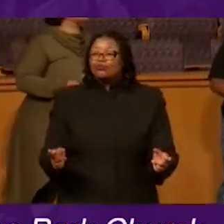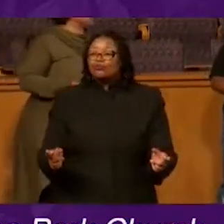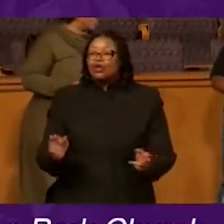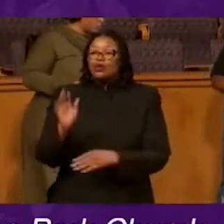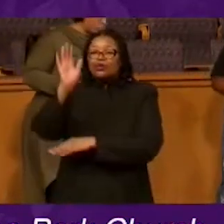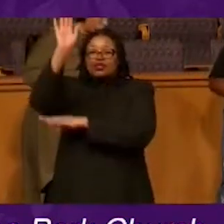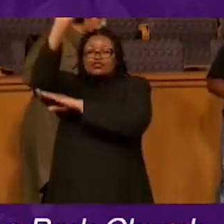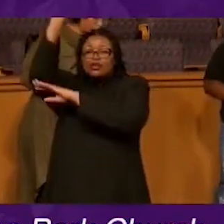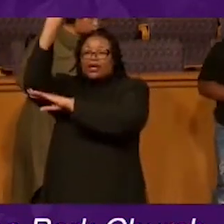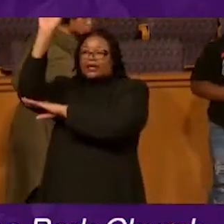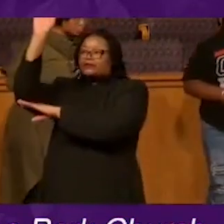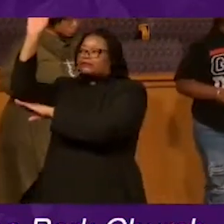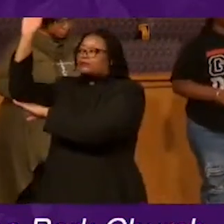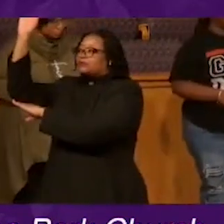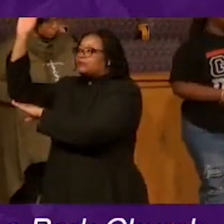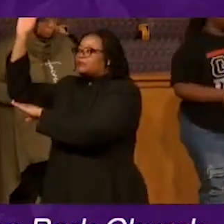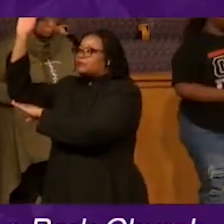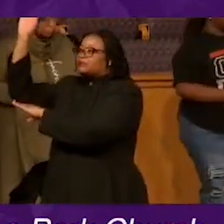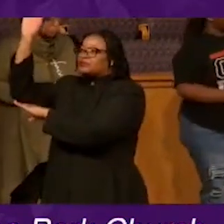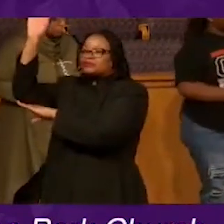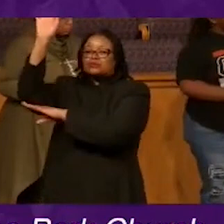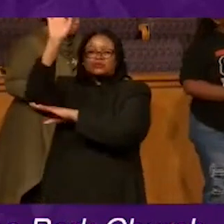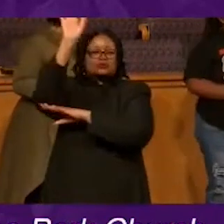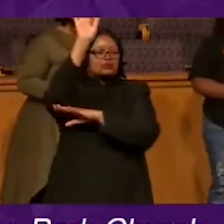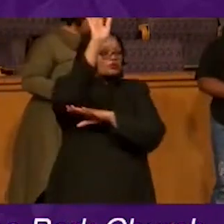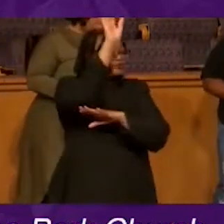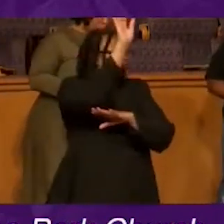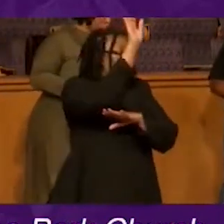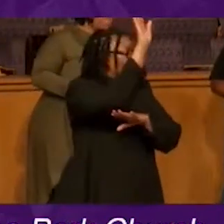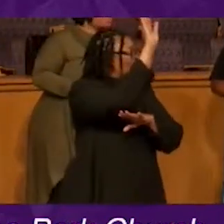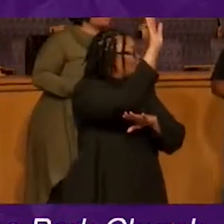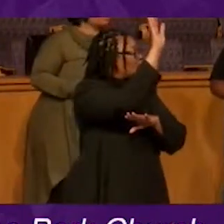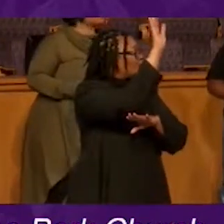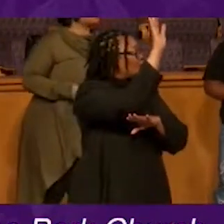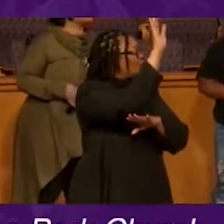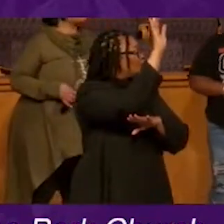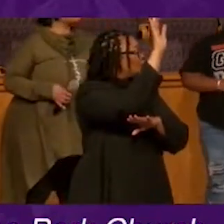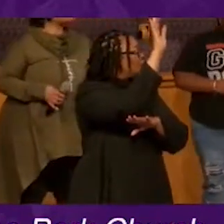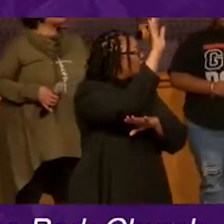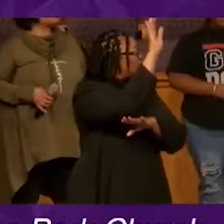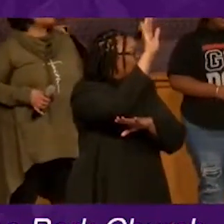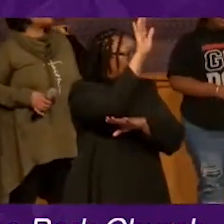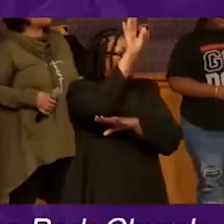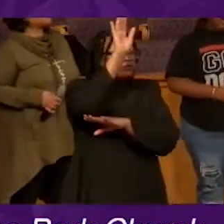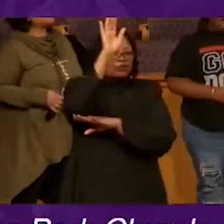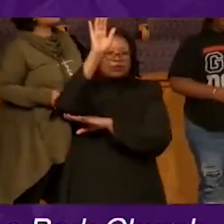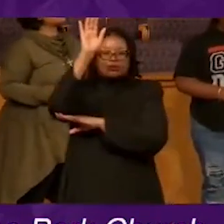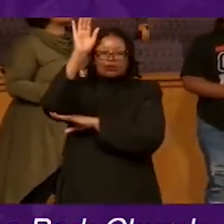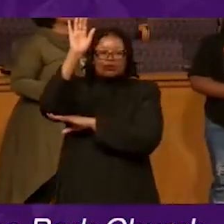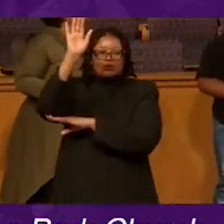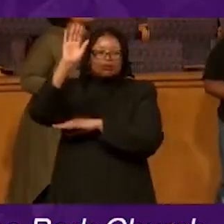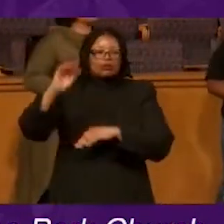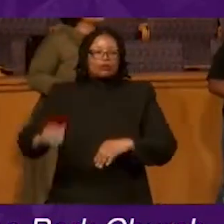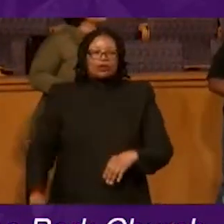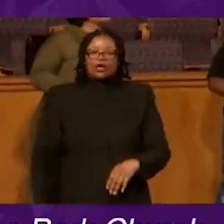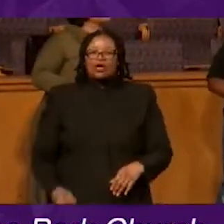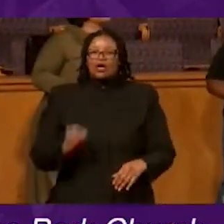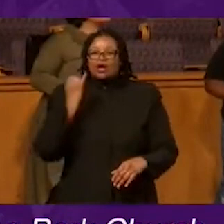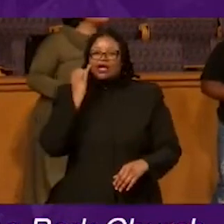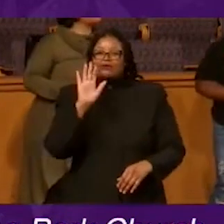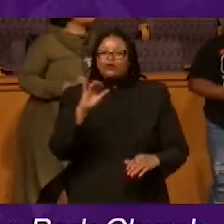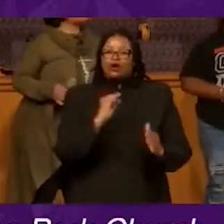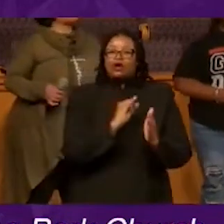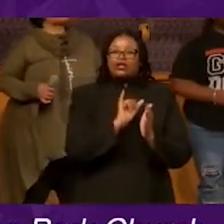raise your hand. If you're worshiping with us virtually and you prayed that prayer, you accepted Jesus, I want you to put in the chat